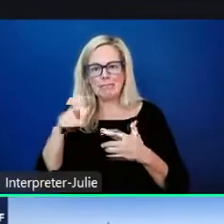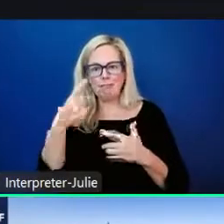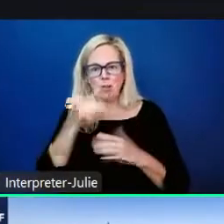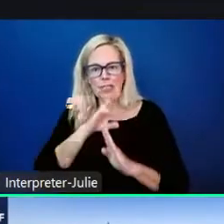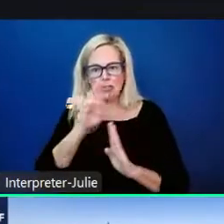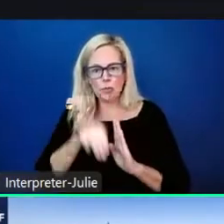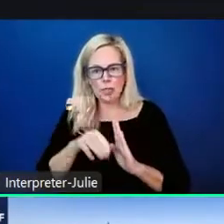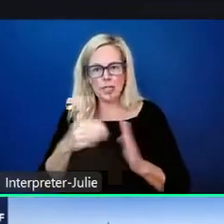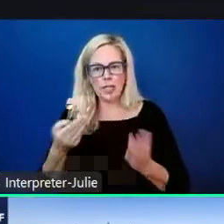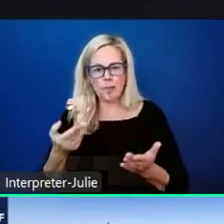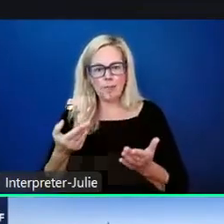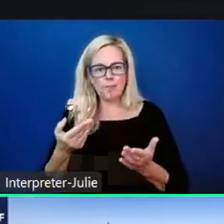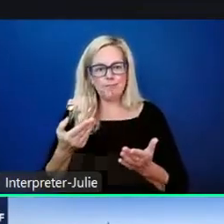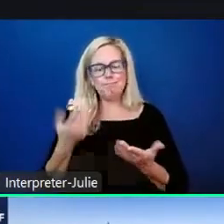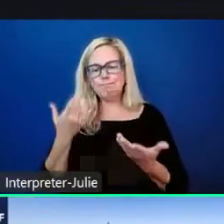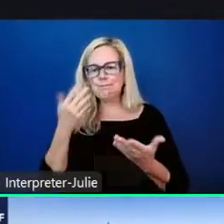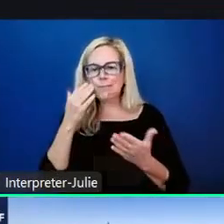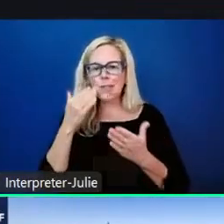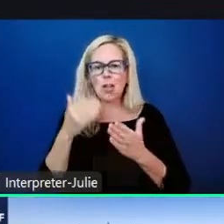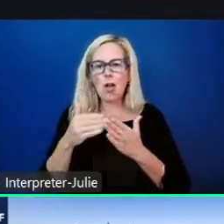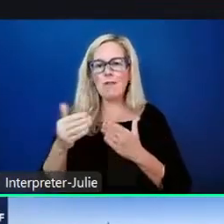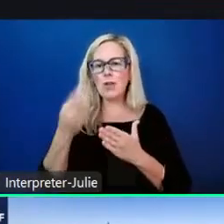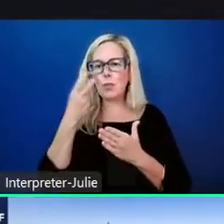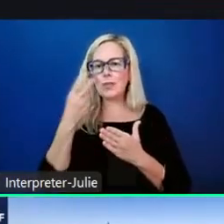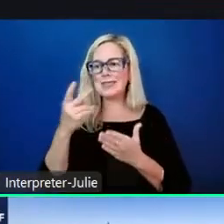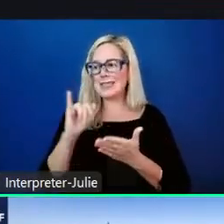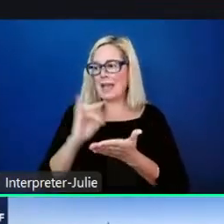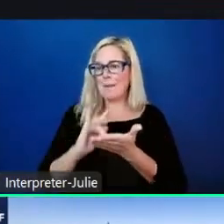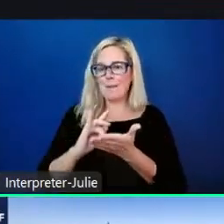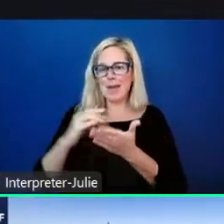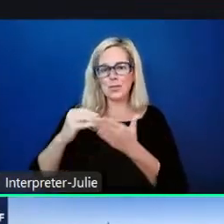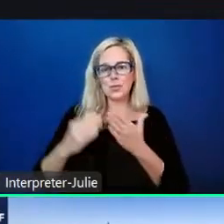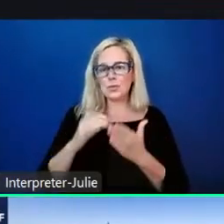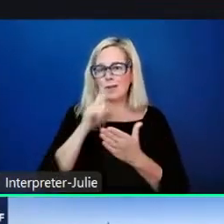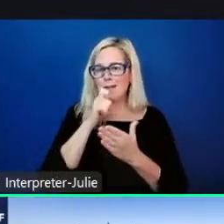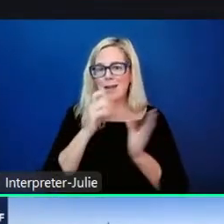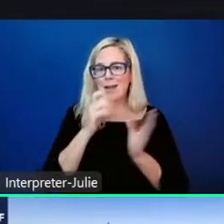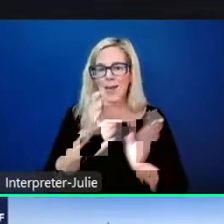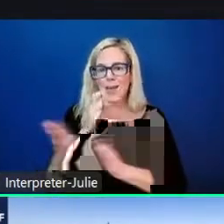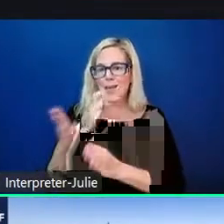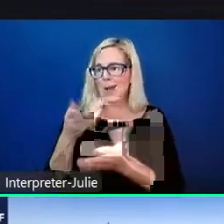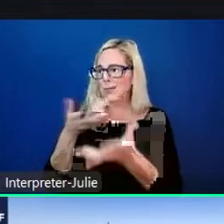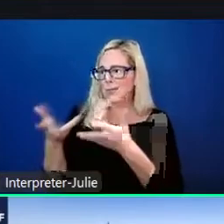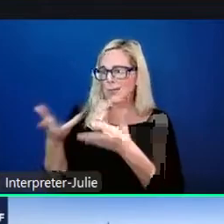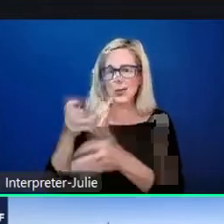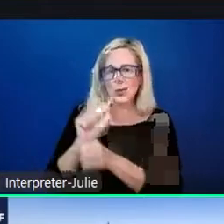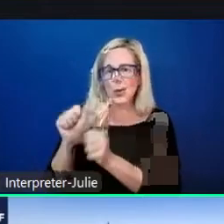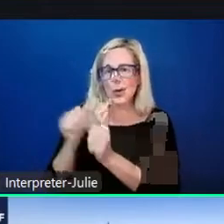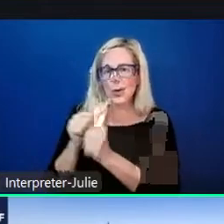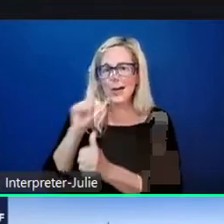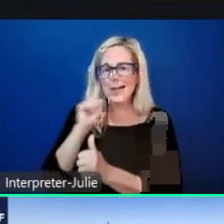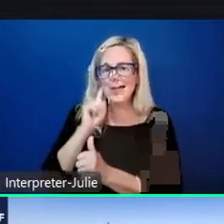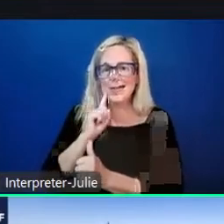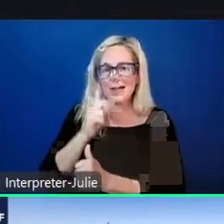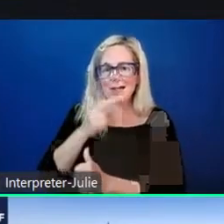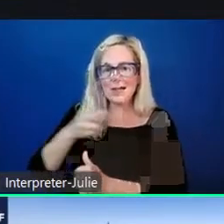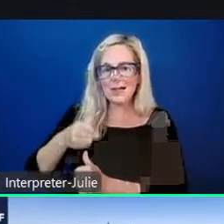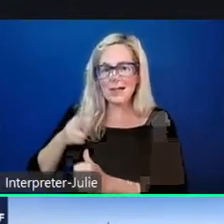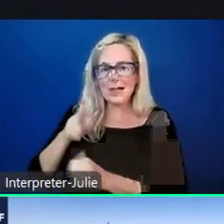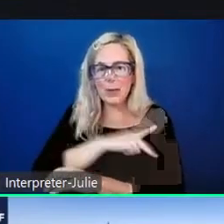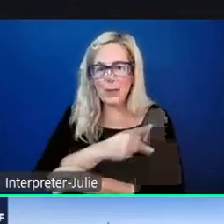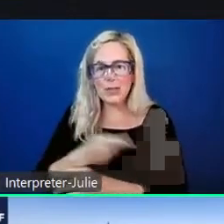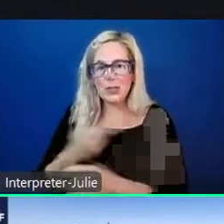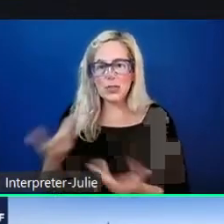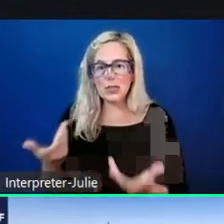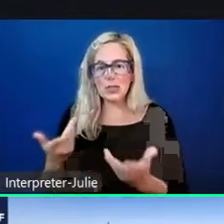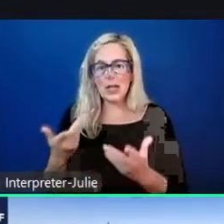the literature, we see that medical students don't feel prepared to work with DHH patients, and there is expressed interest about having